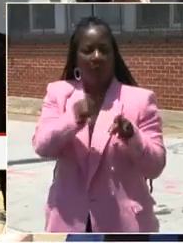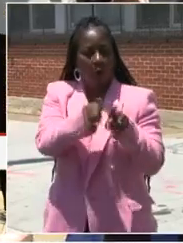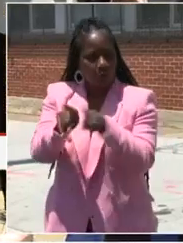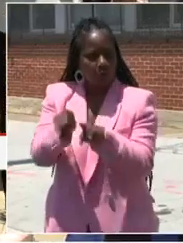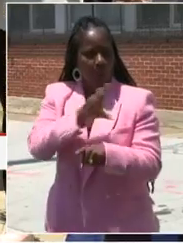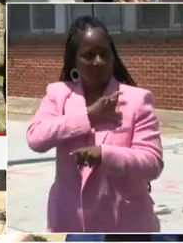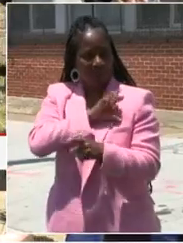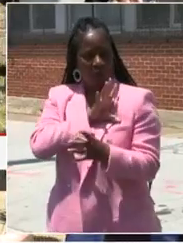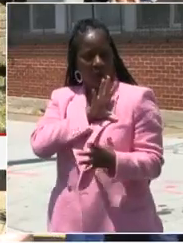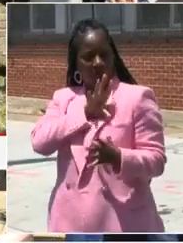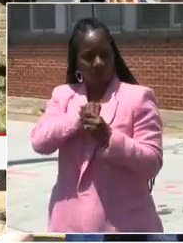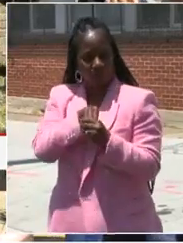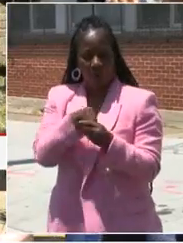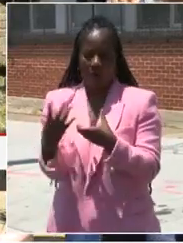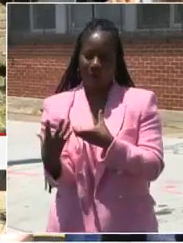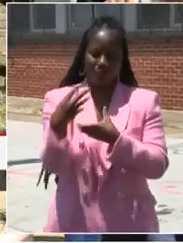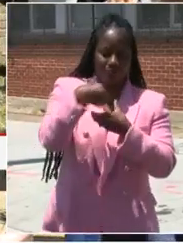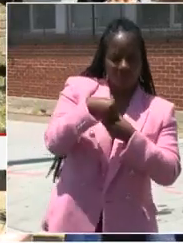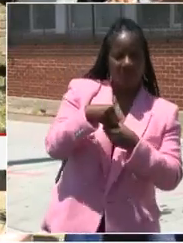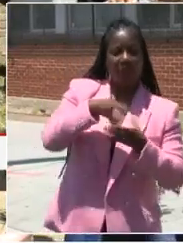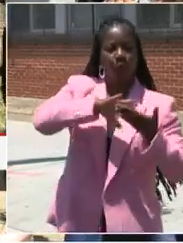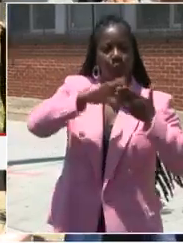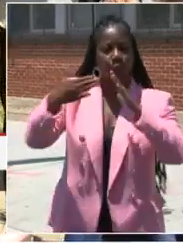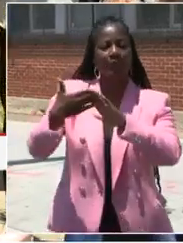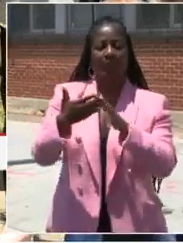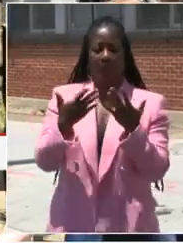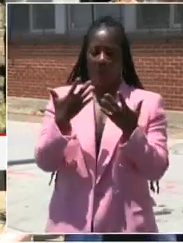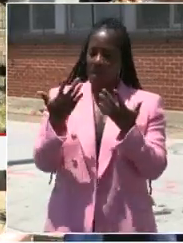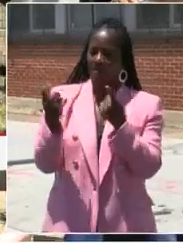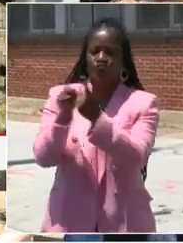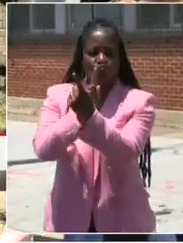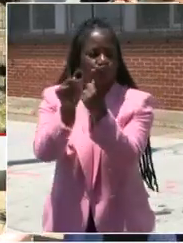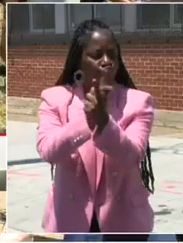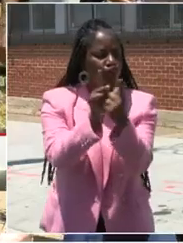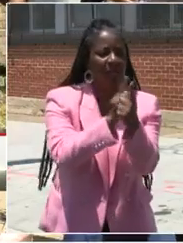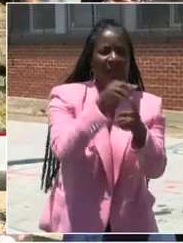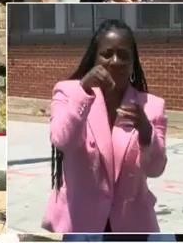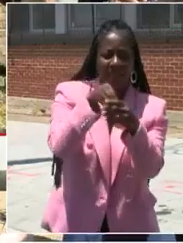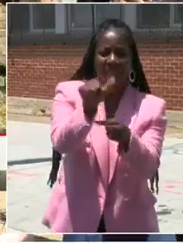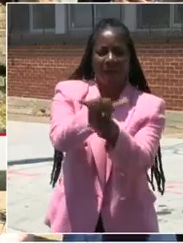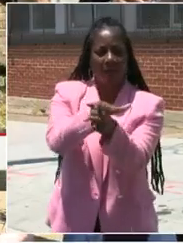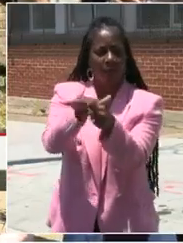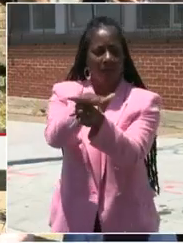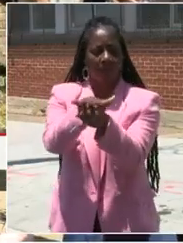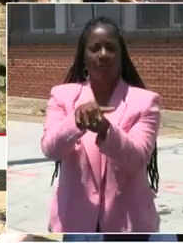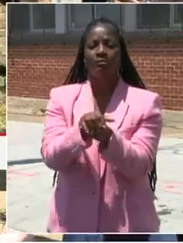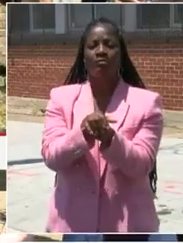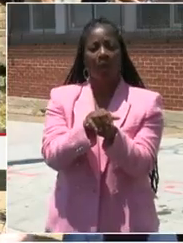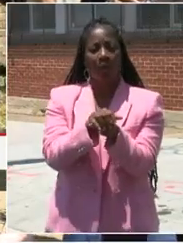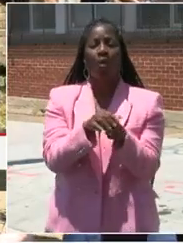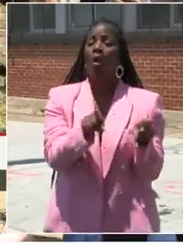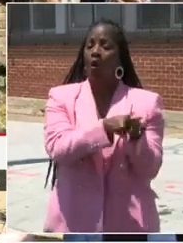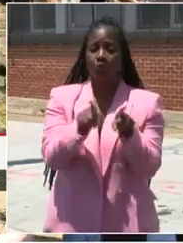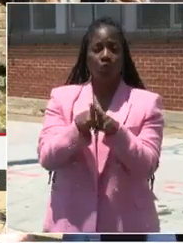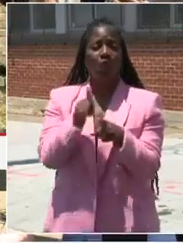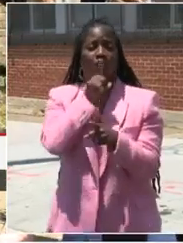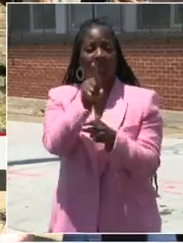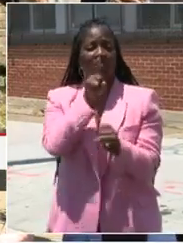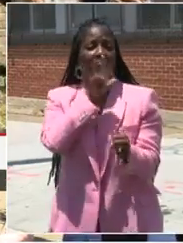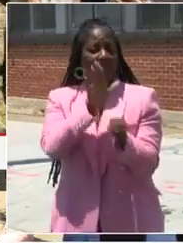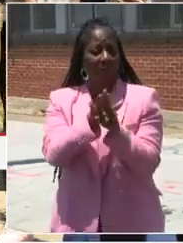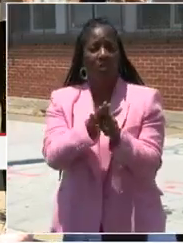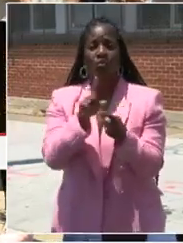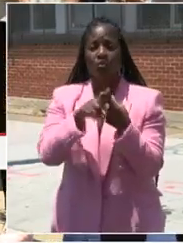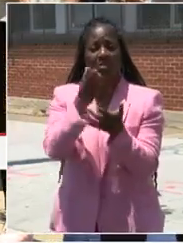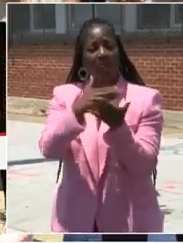engaging and visible and out in Columbia Heights. We are also committed to some